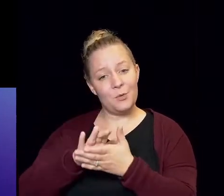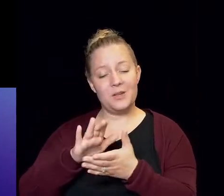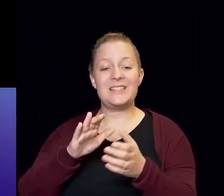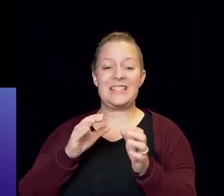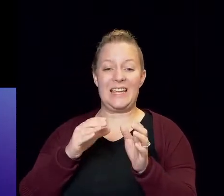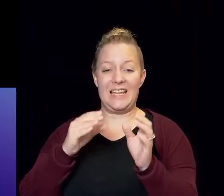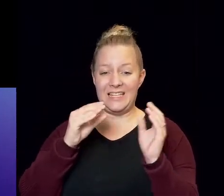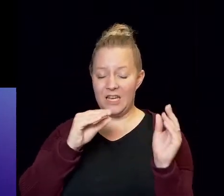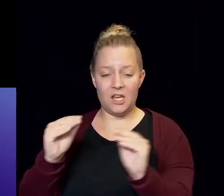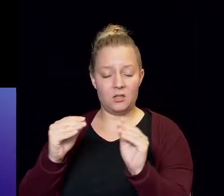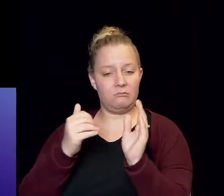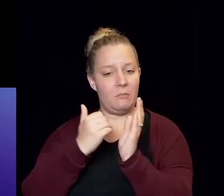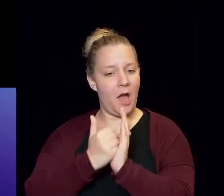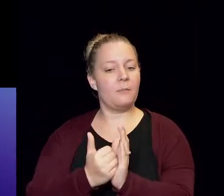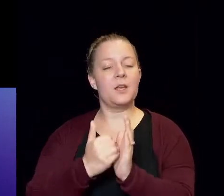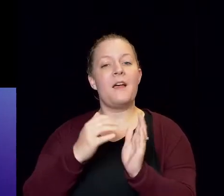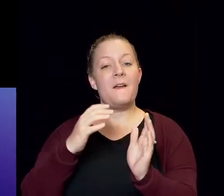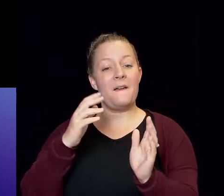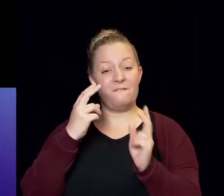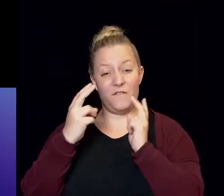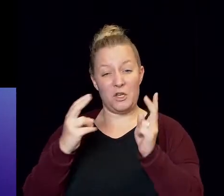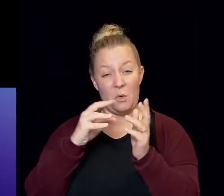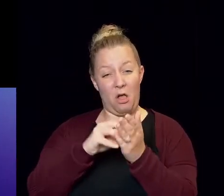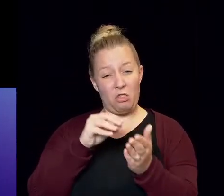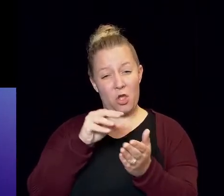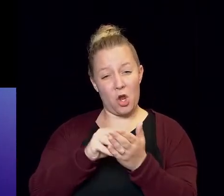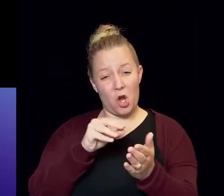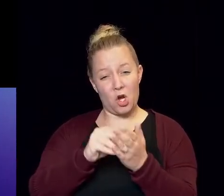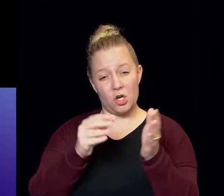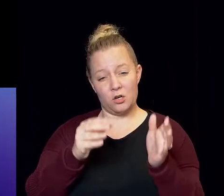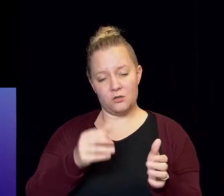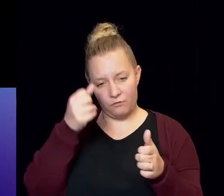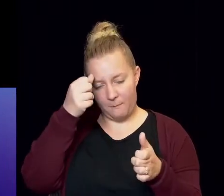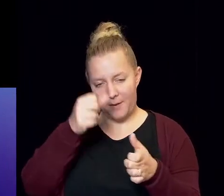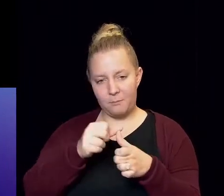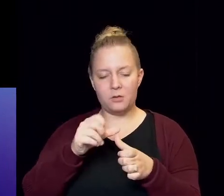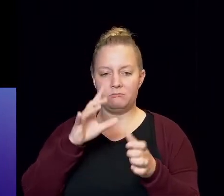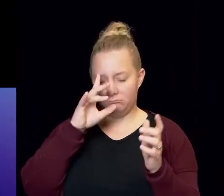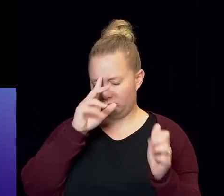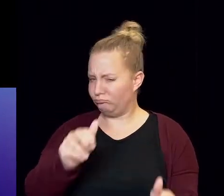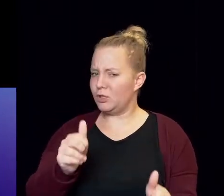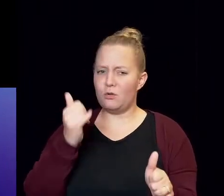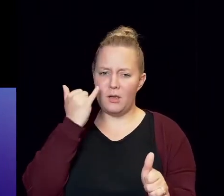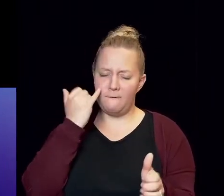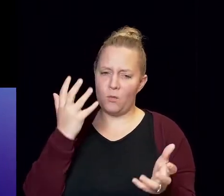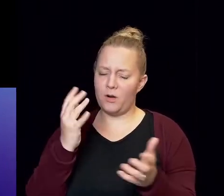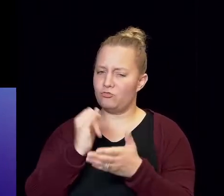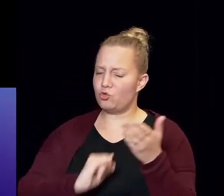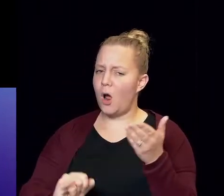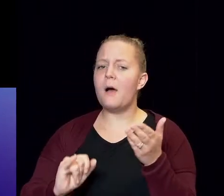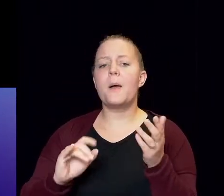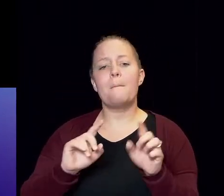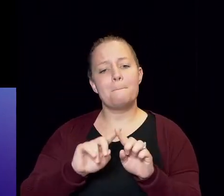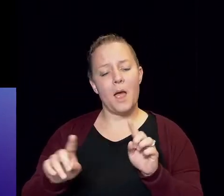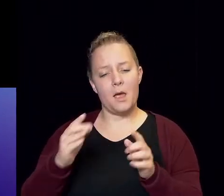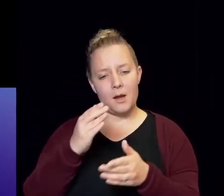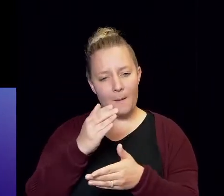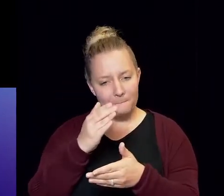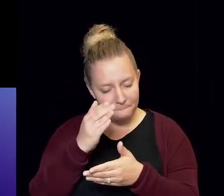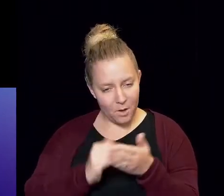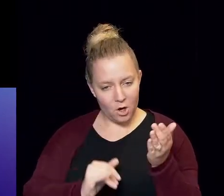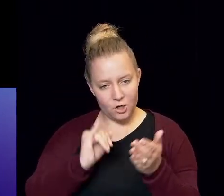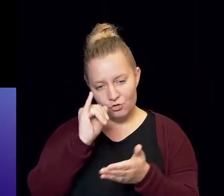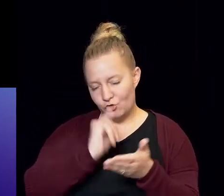helped visual learners actually remember it. So let's draw that as well if you are a visual learner. It's optional. But for part, drew